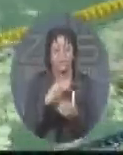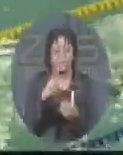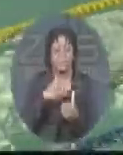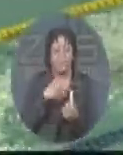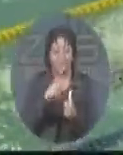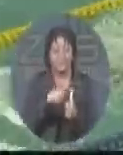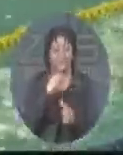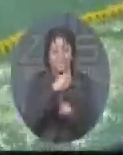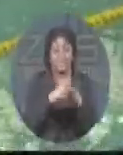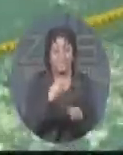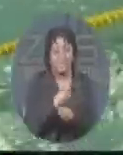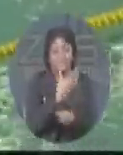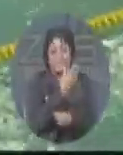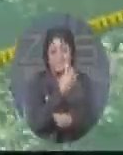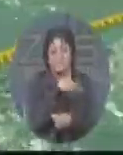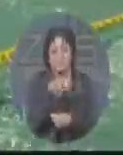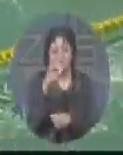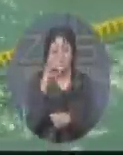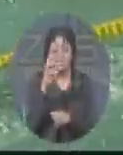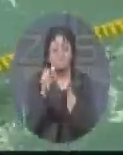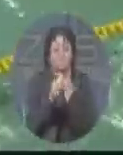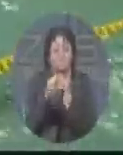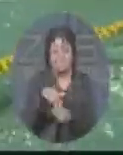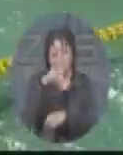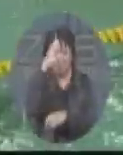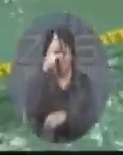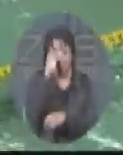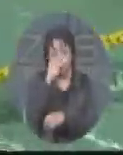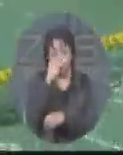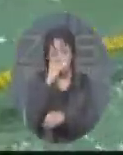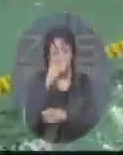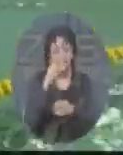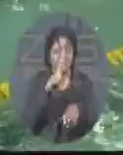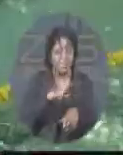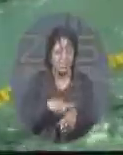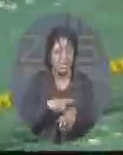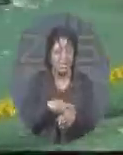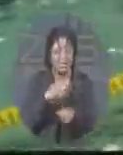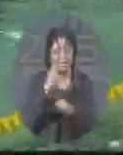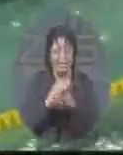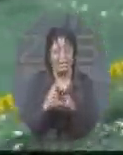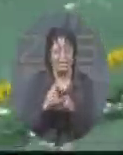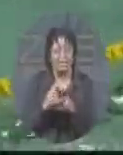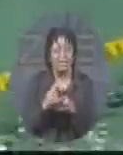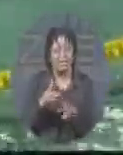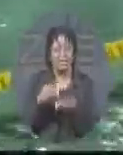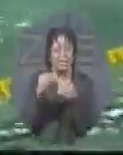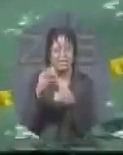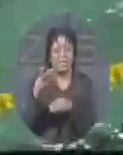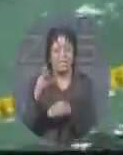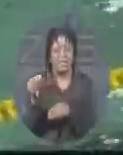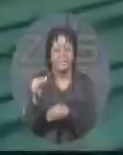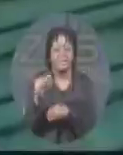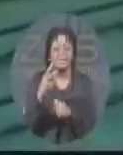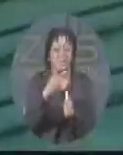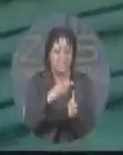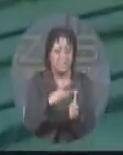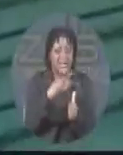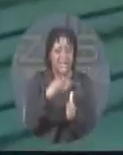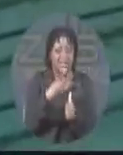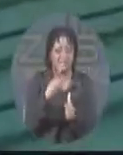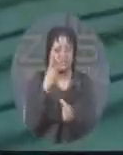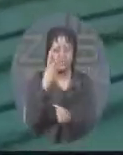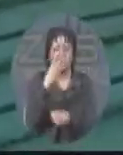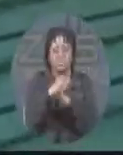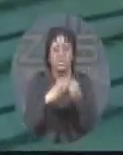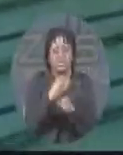race with the big boys this time and being up there. Now the time Bastian swam last night would have placed him second at the Commonwealth Youth Games 2